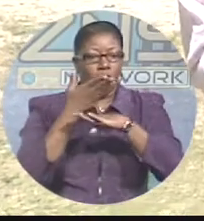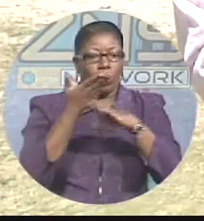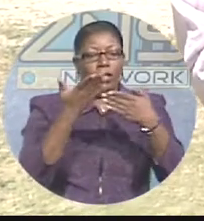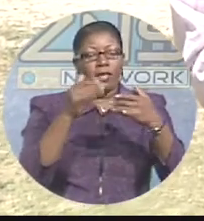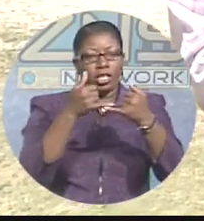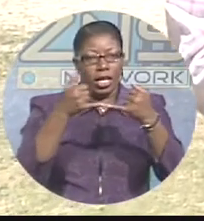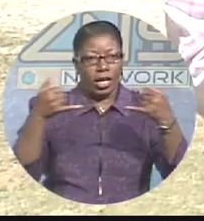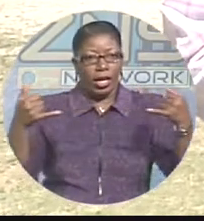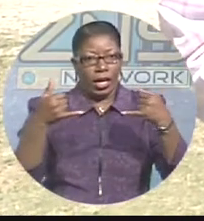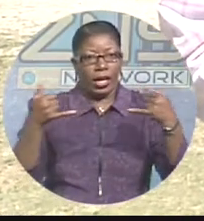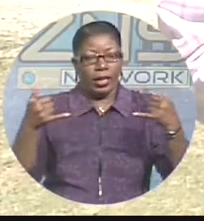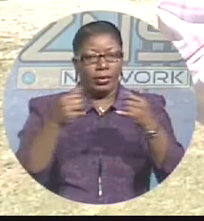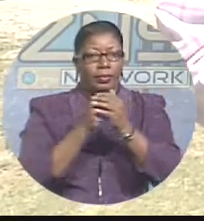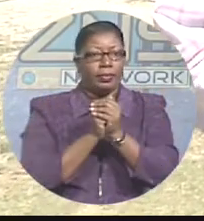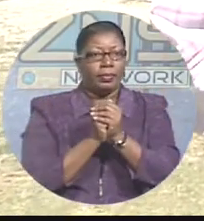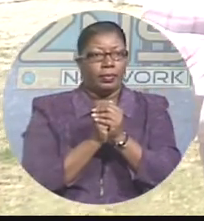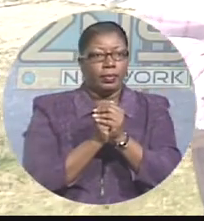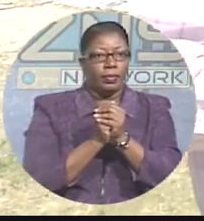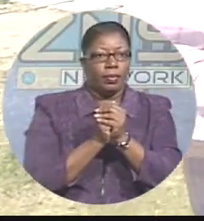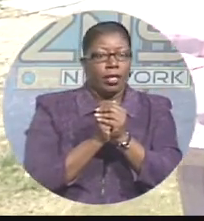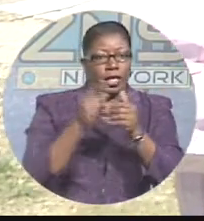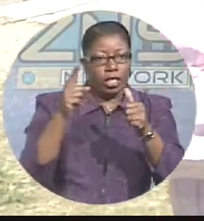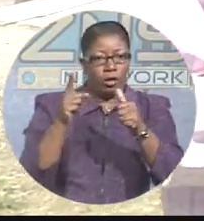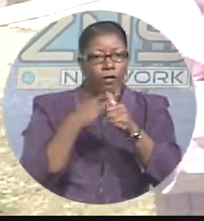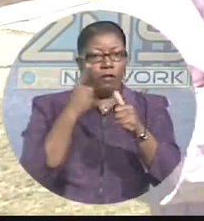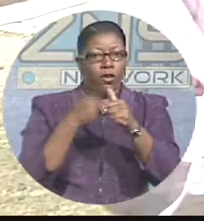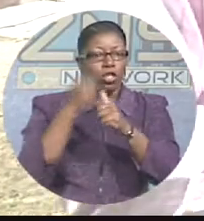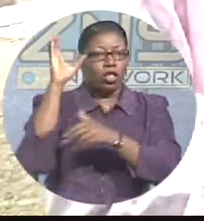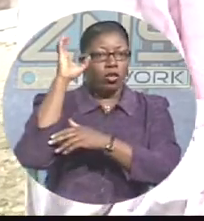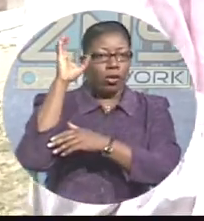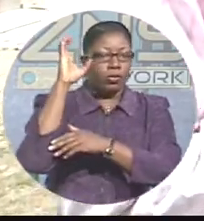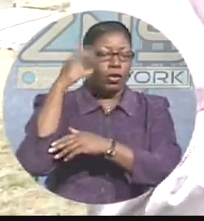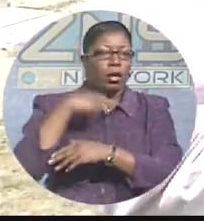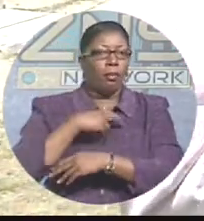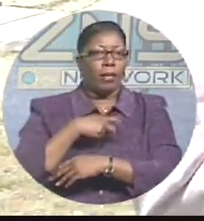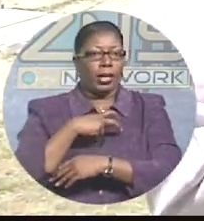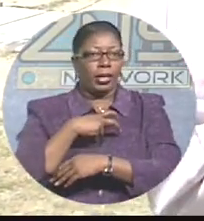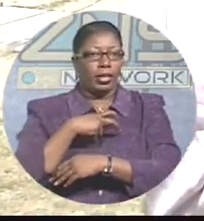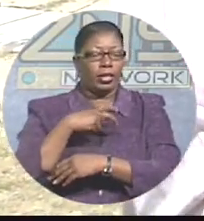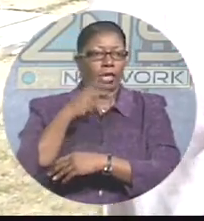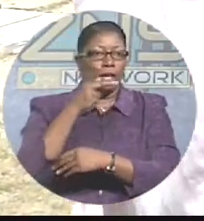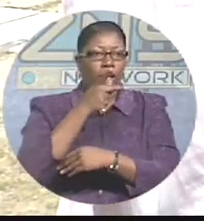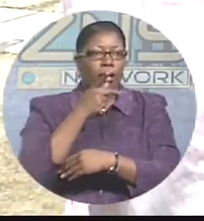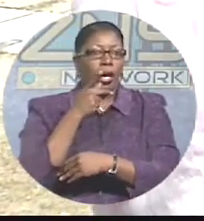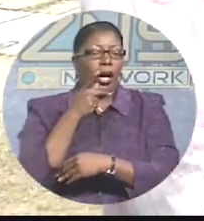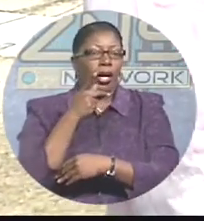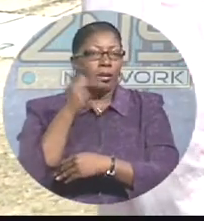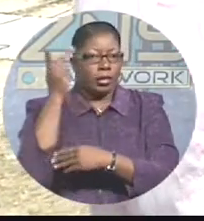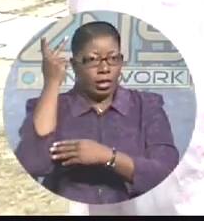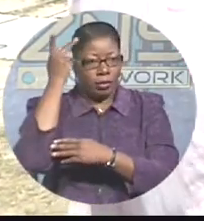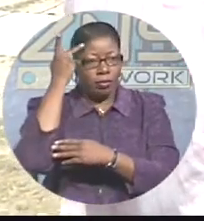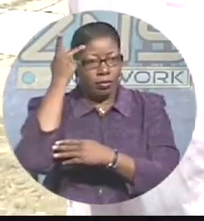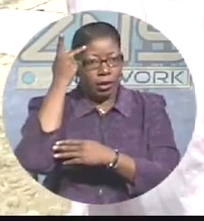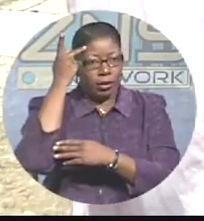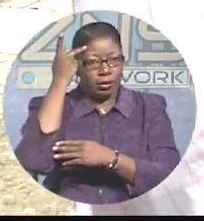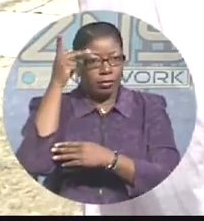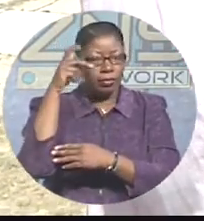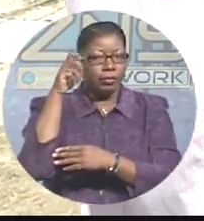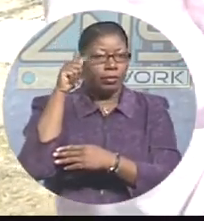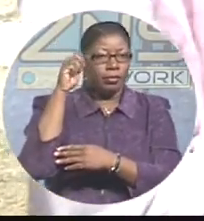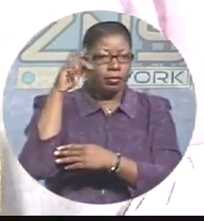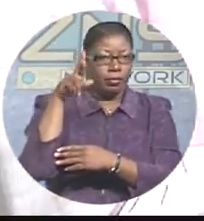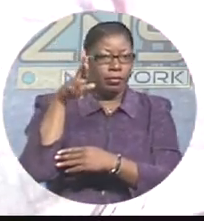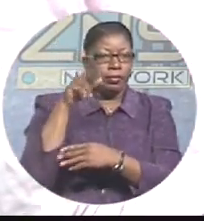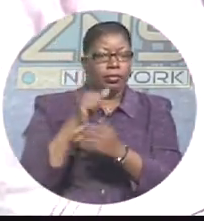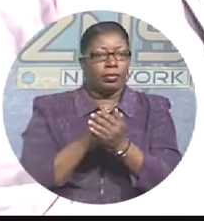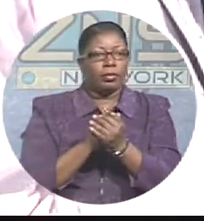1973, Peter Pratt, the first Bahamian Dominican CARIFTA medalist in the triple jump. And Peter, remember those days? Yes, I could remember those days quite well.